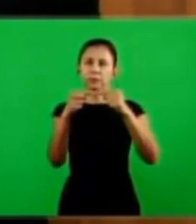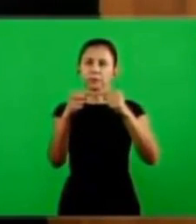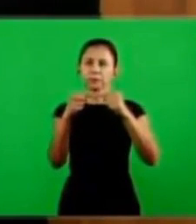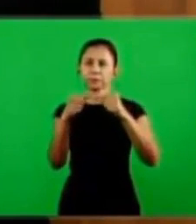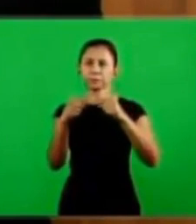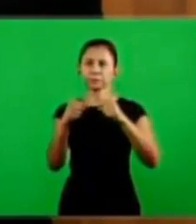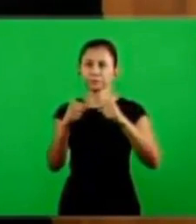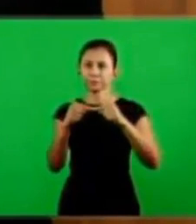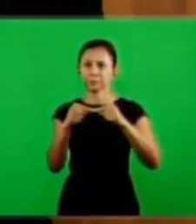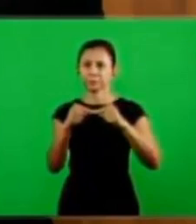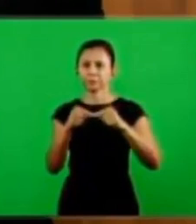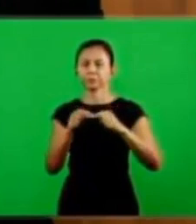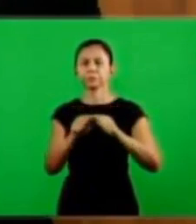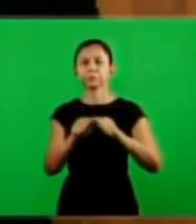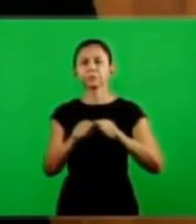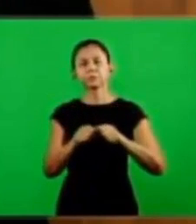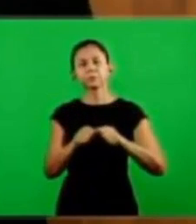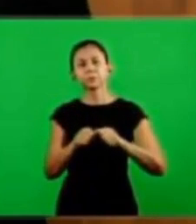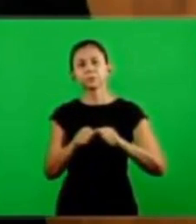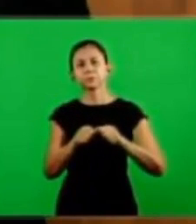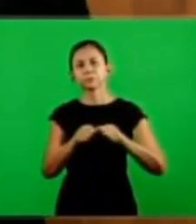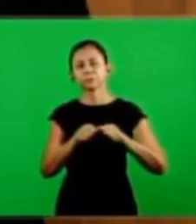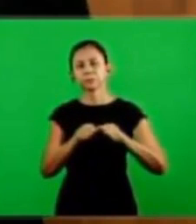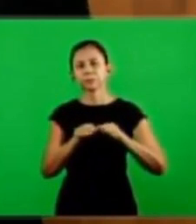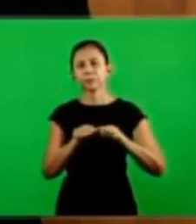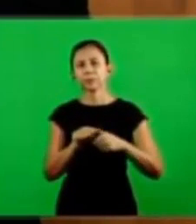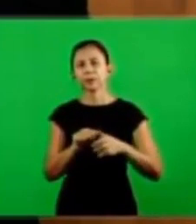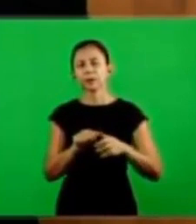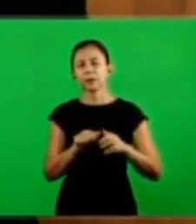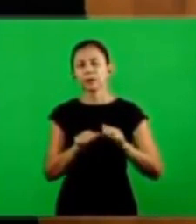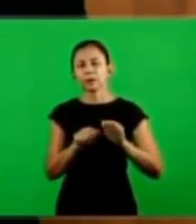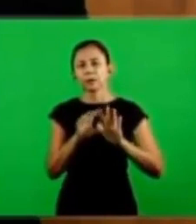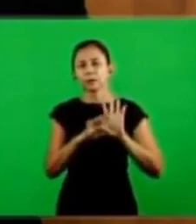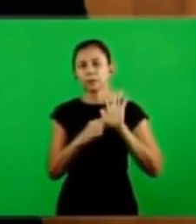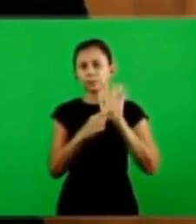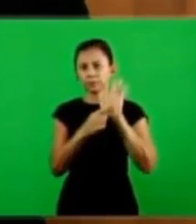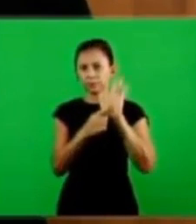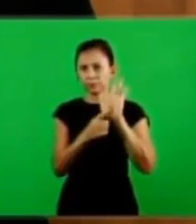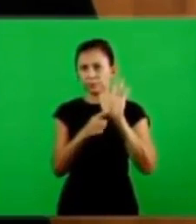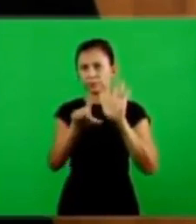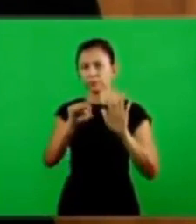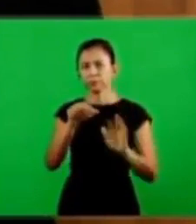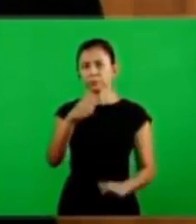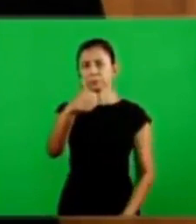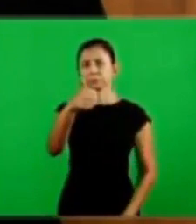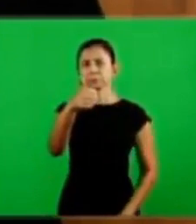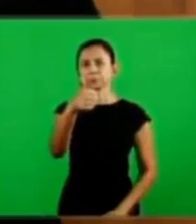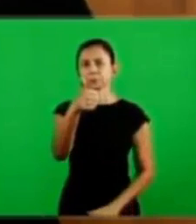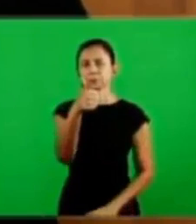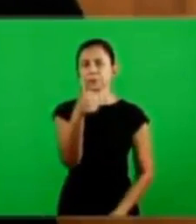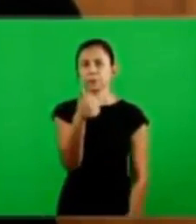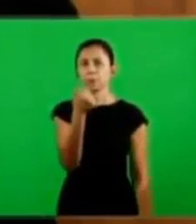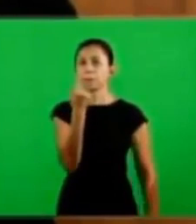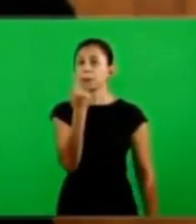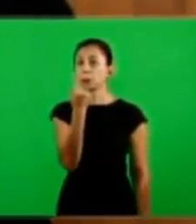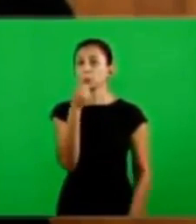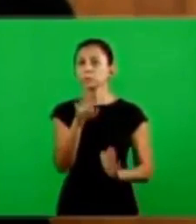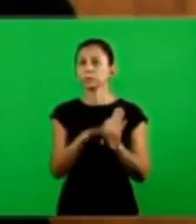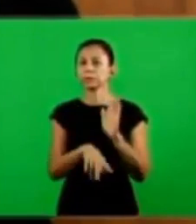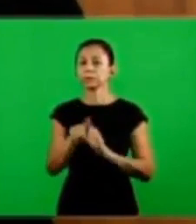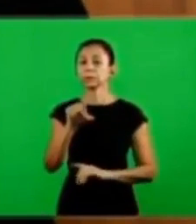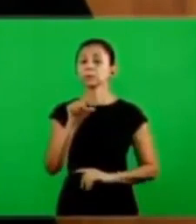So the question is related, it's correlated to the first one. So choose one of the texts